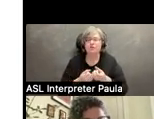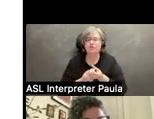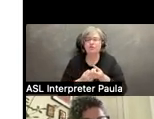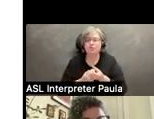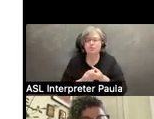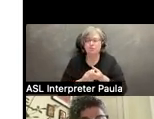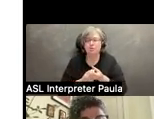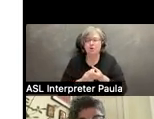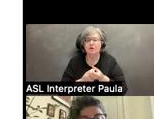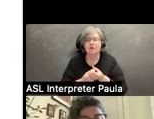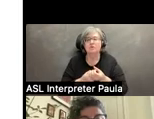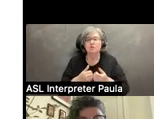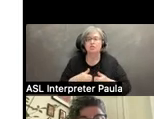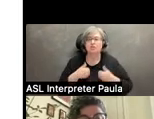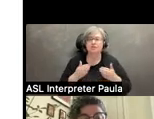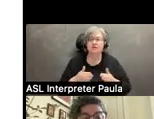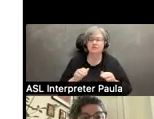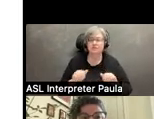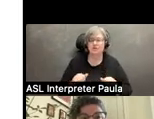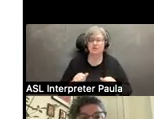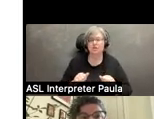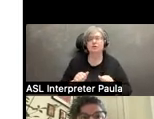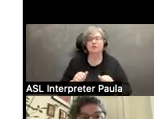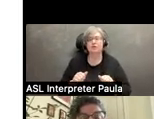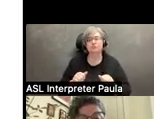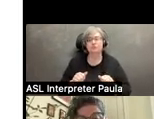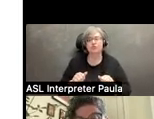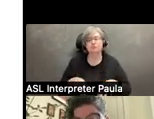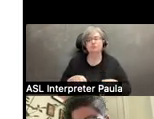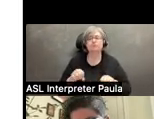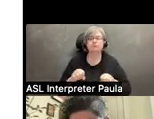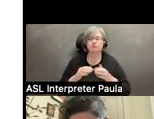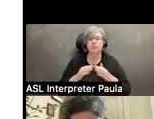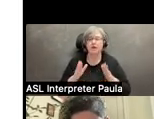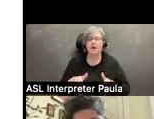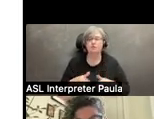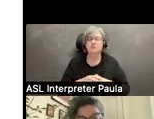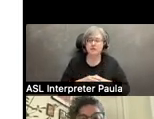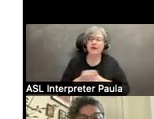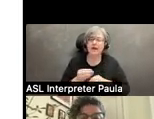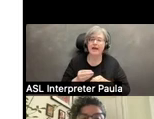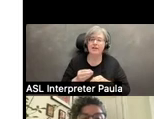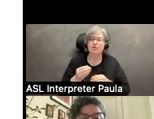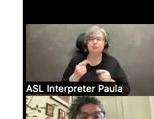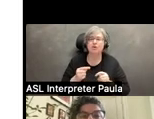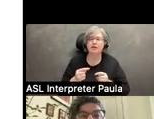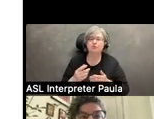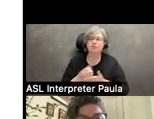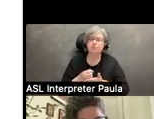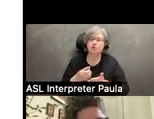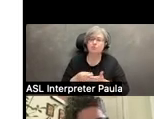survivors' abilities to secure housing and also think of wealth building opportunities. So we're talking